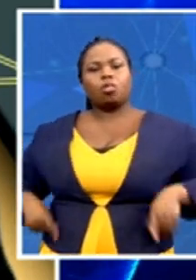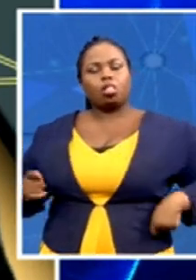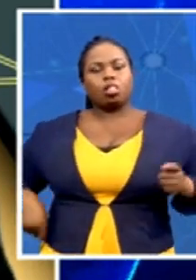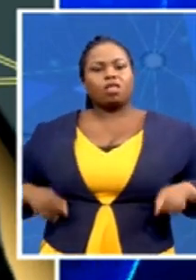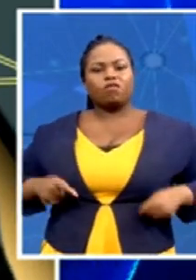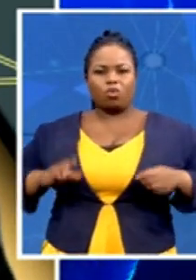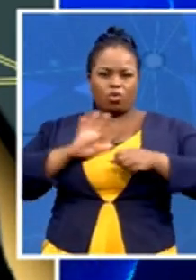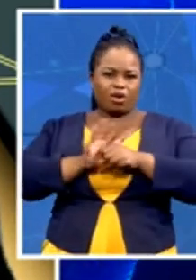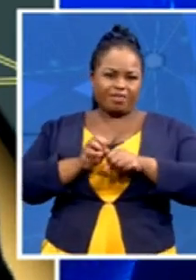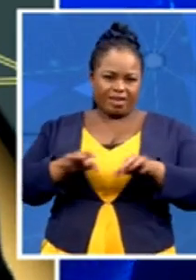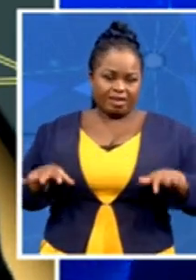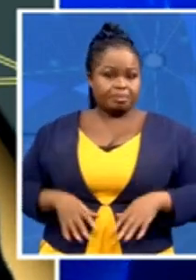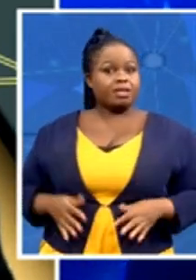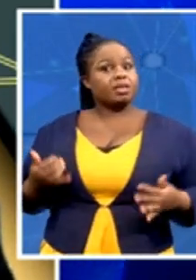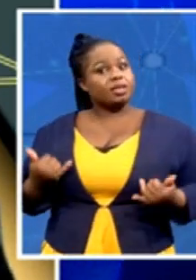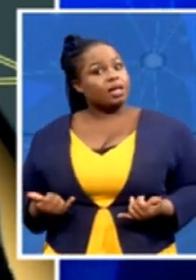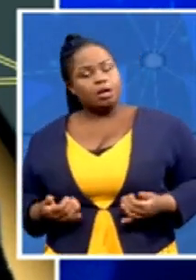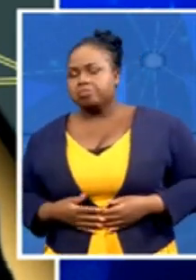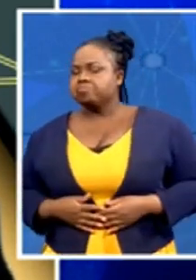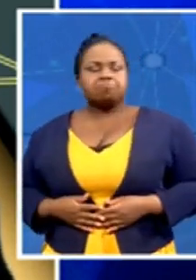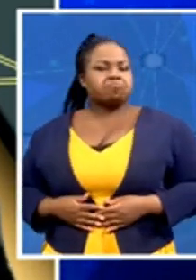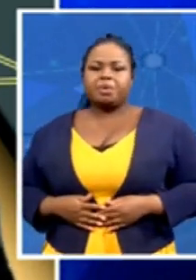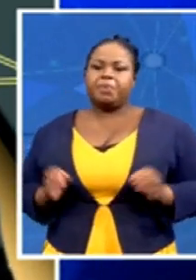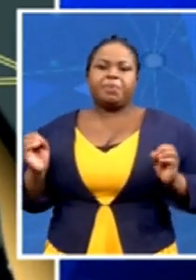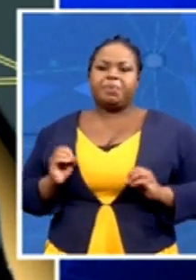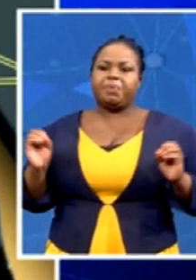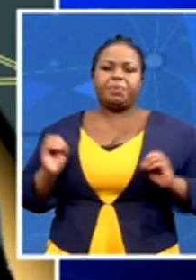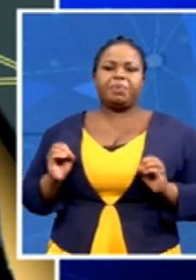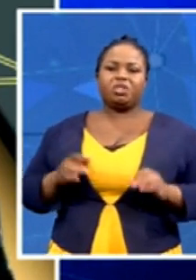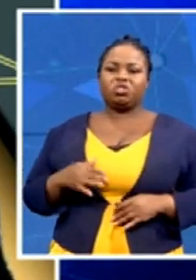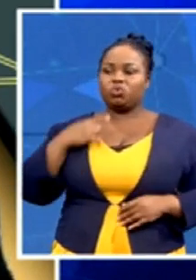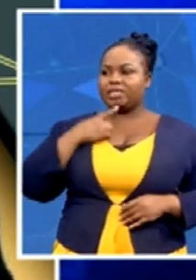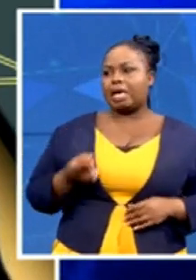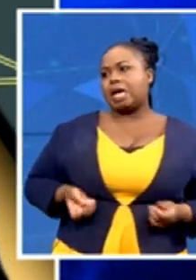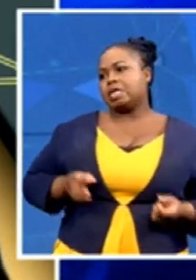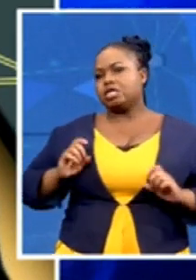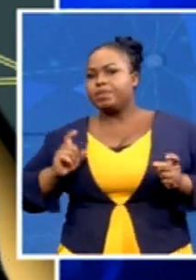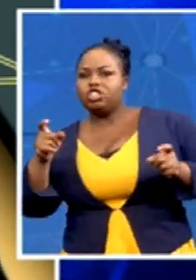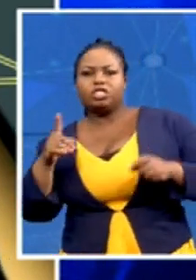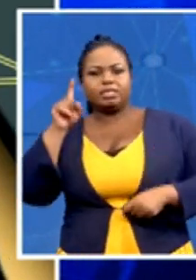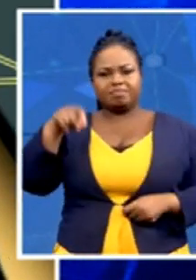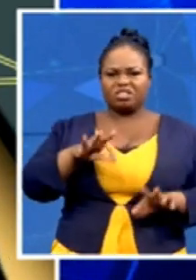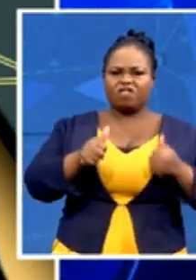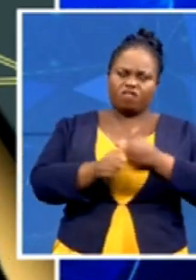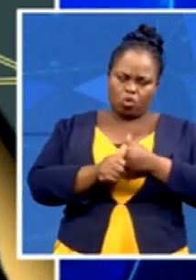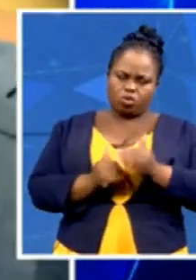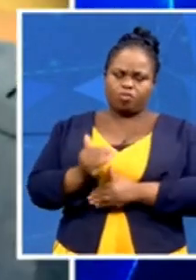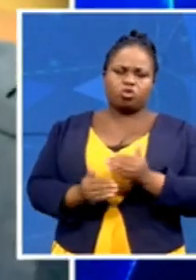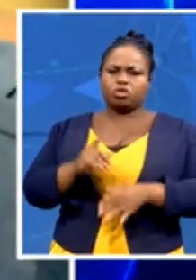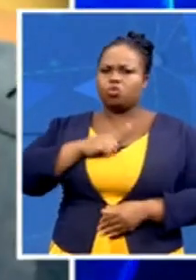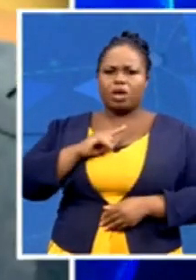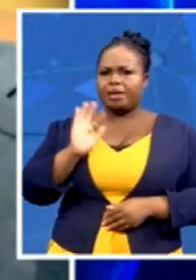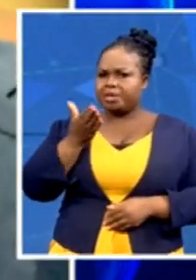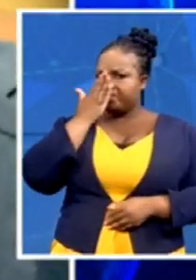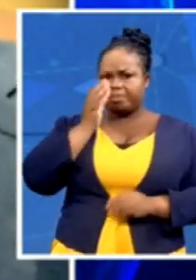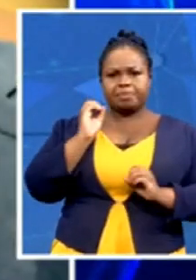was nothing that was saying anything is an emergency. They needed to have followed the process as they were supposed to have followed the process. So will those